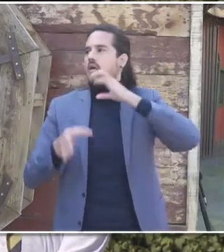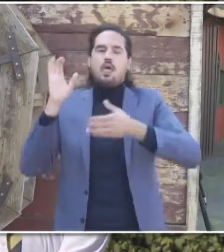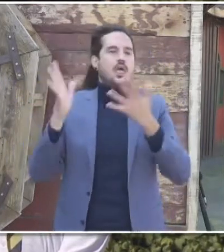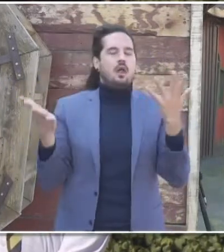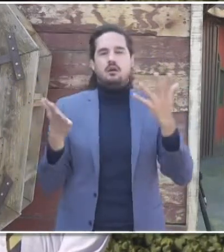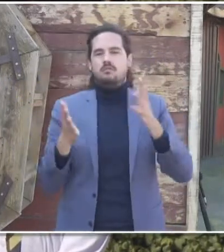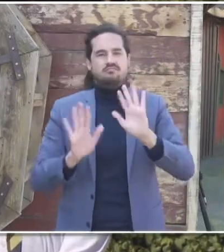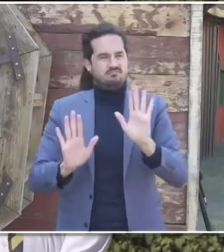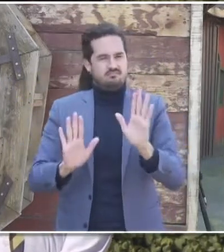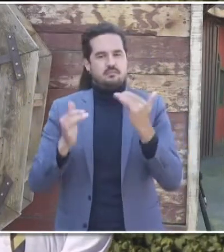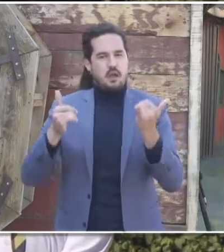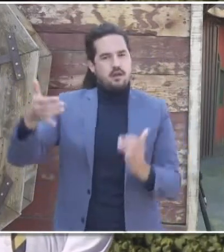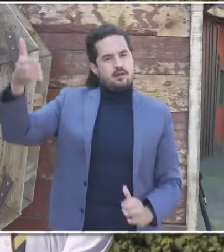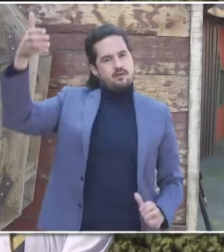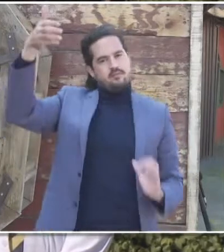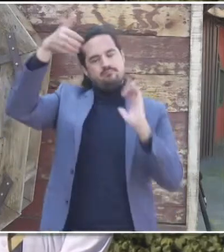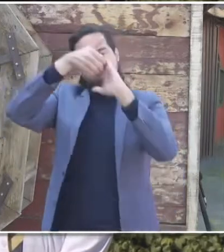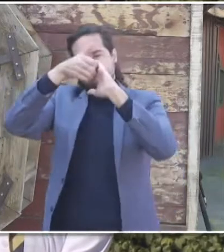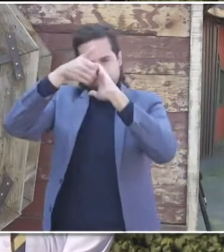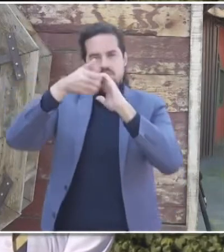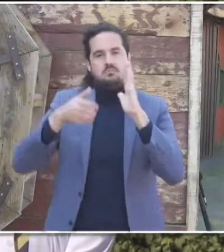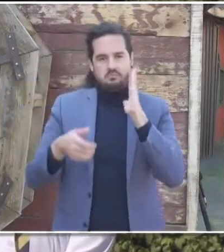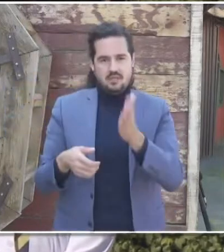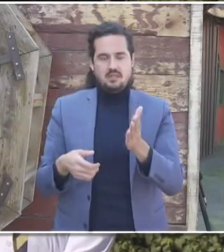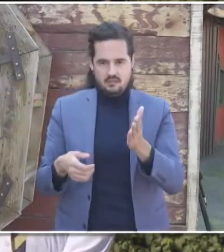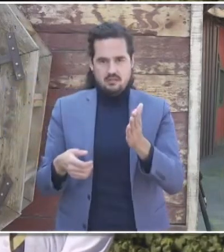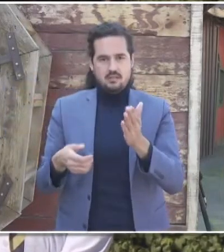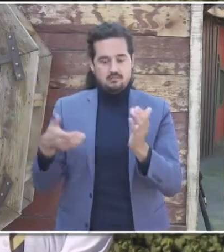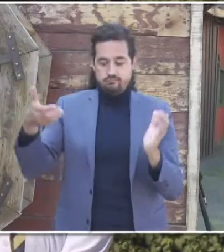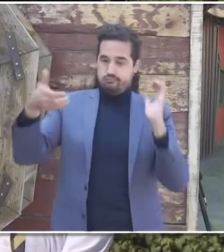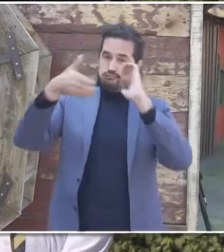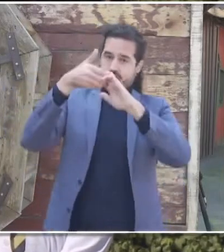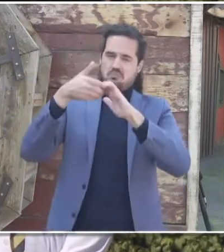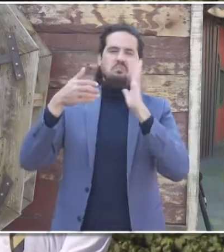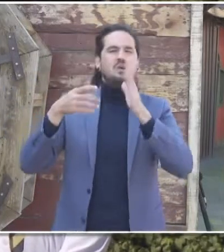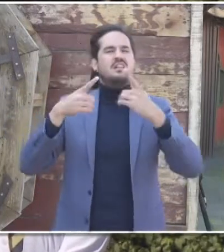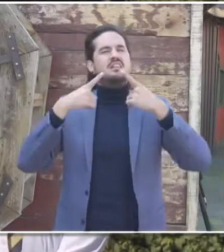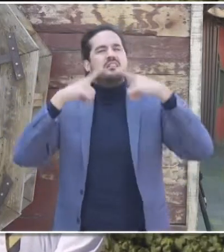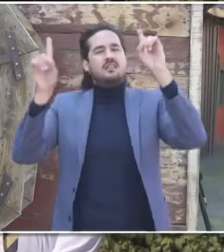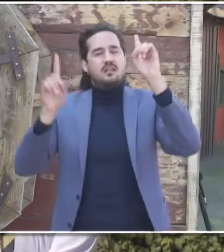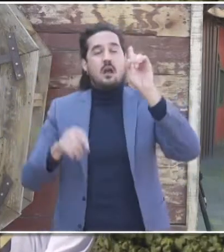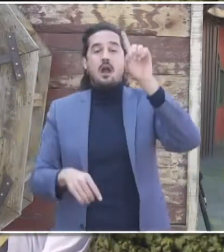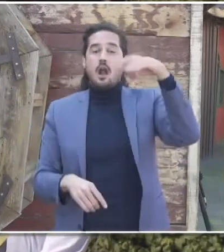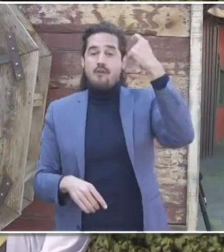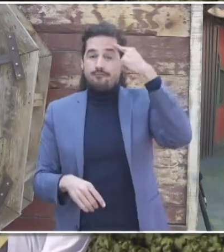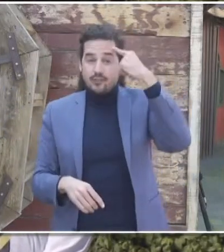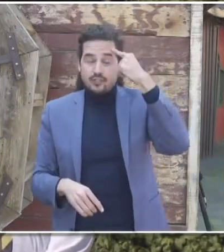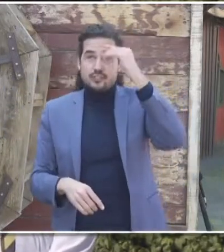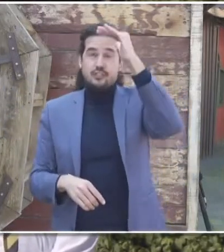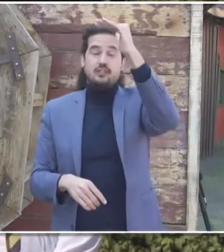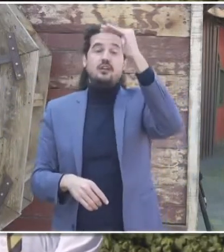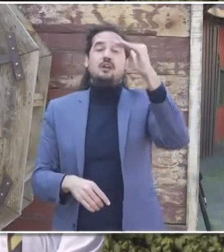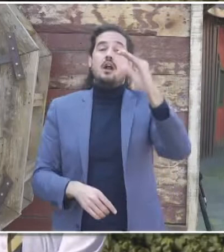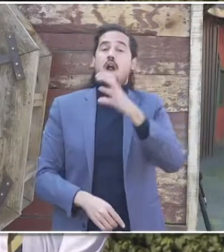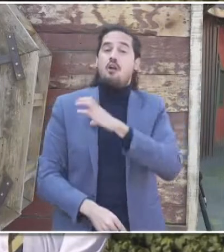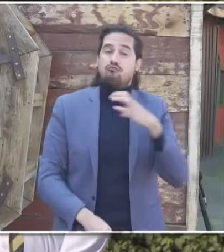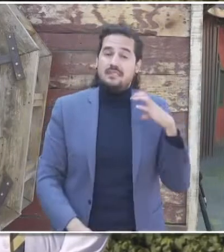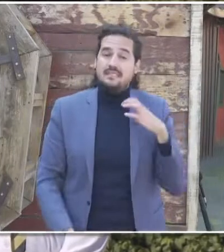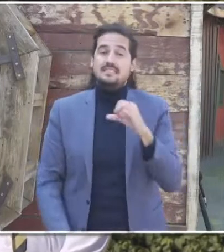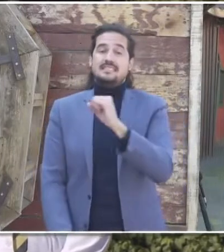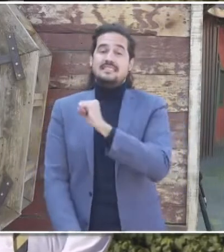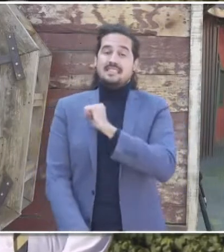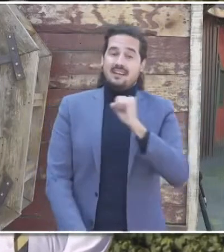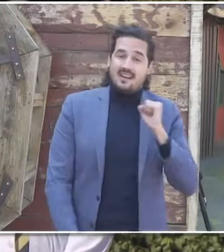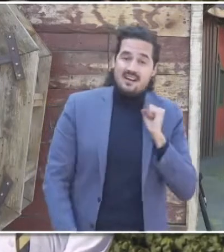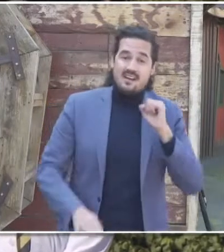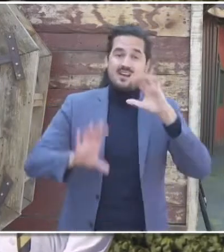together, supporting the governor's efforts, supporting the efforts with the Congress in this very important legislation that we hope to pass by